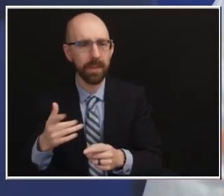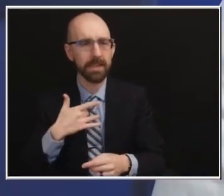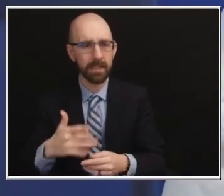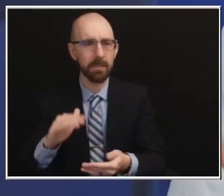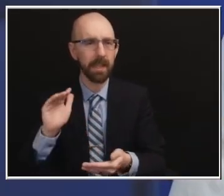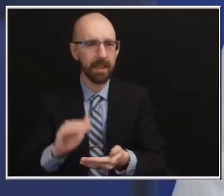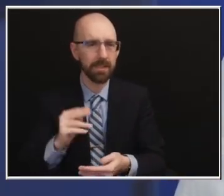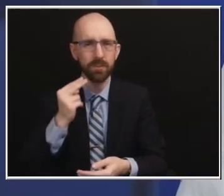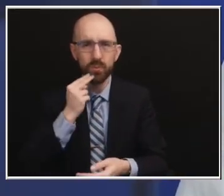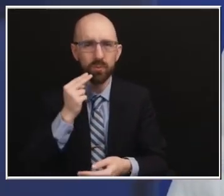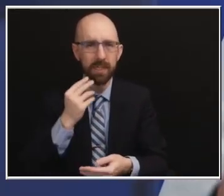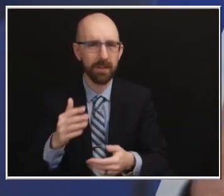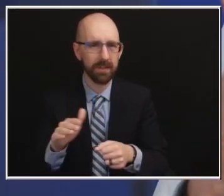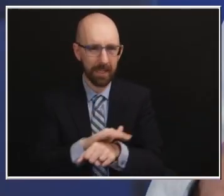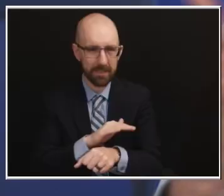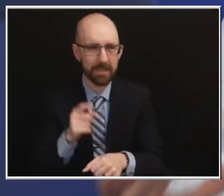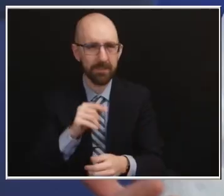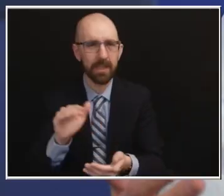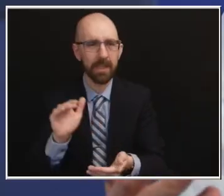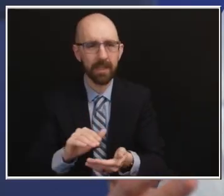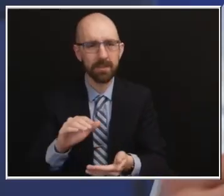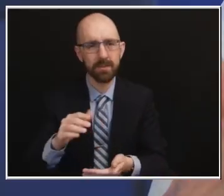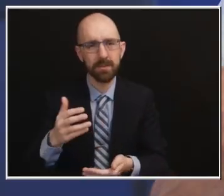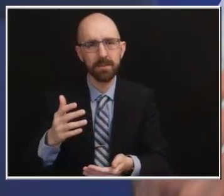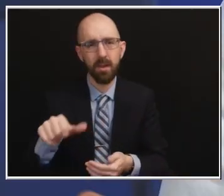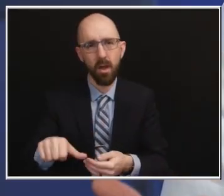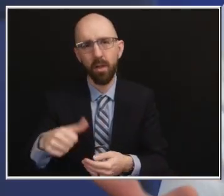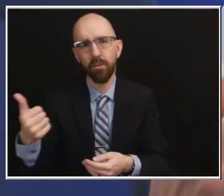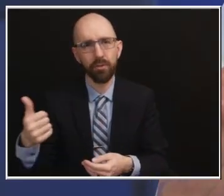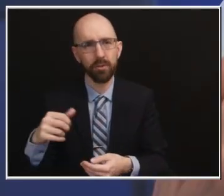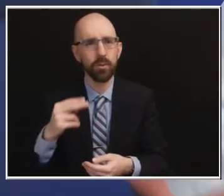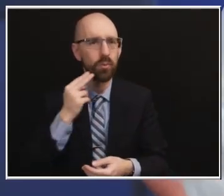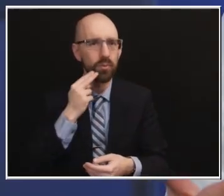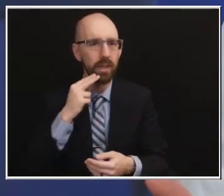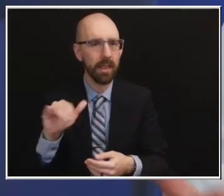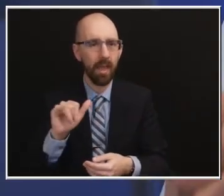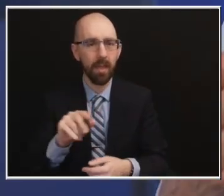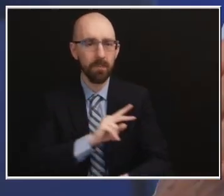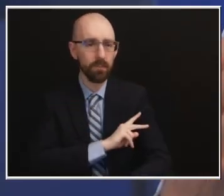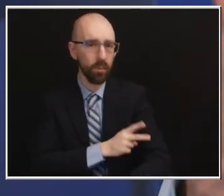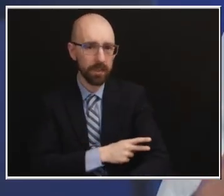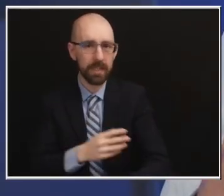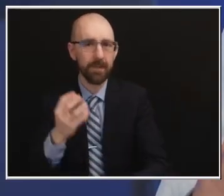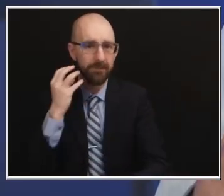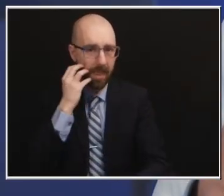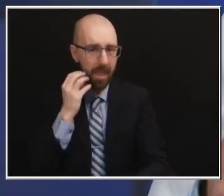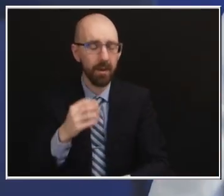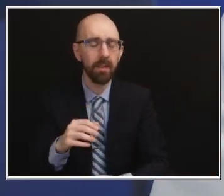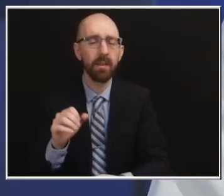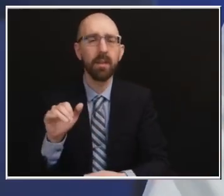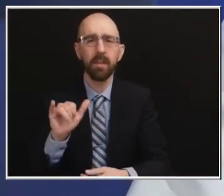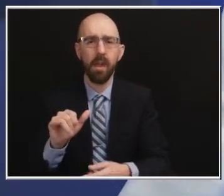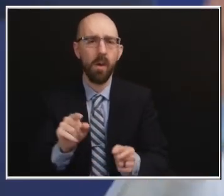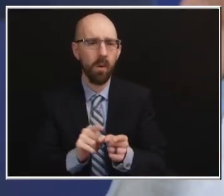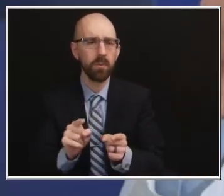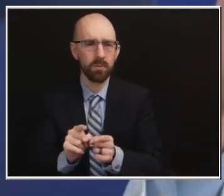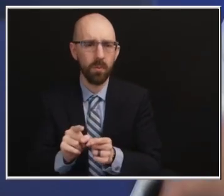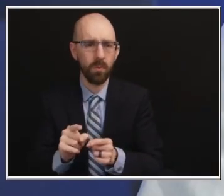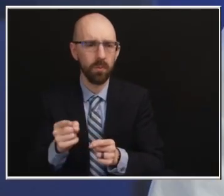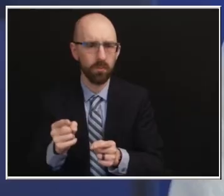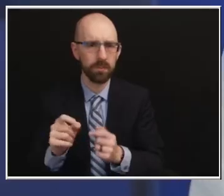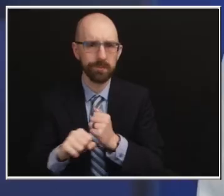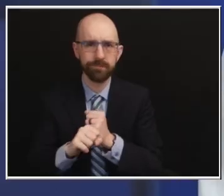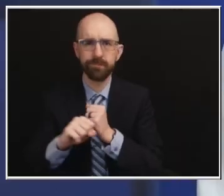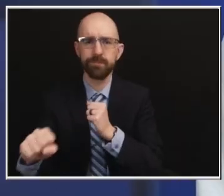dense and have fewer other nutrients like proteins and fat that also exacerbate